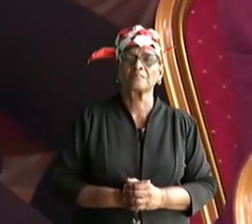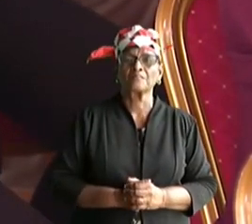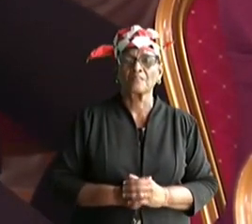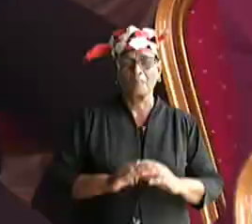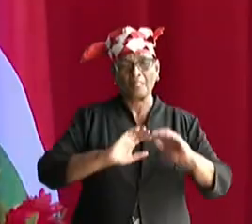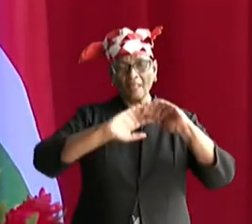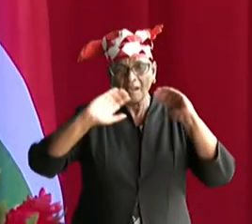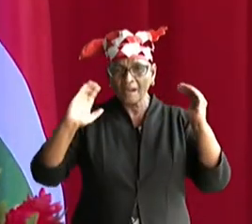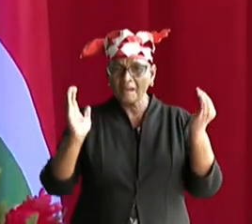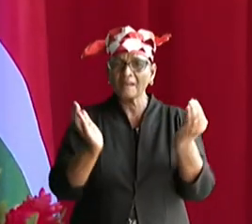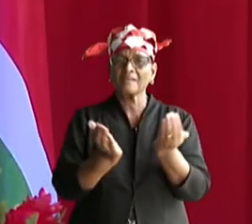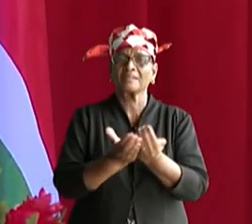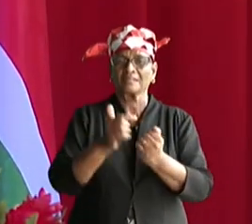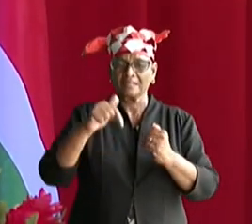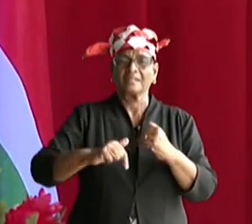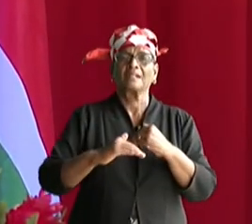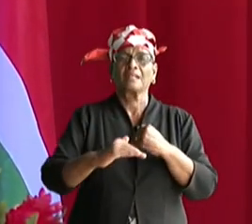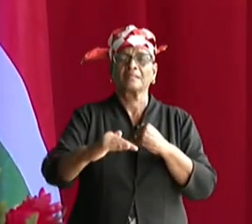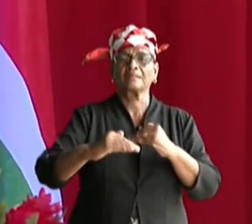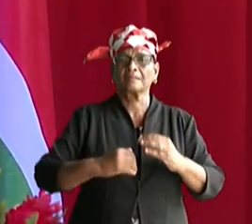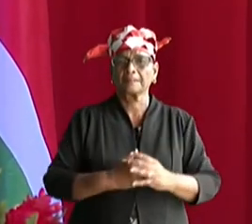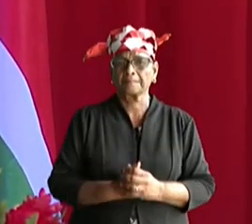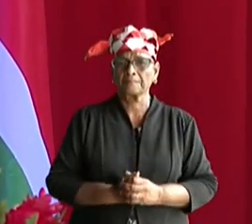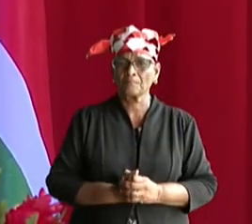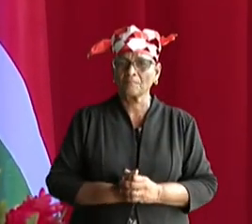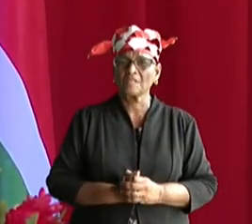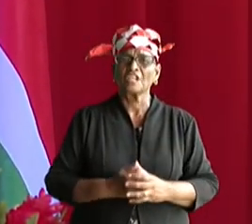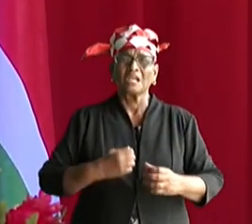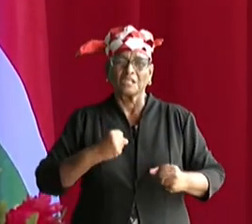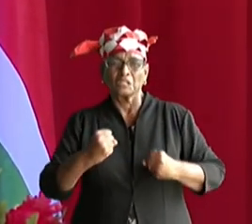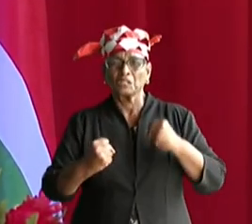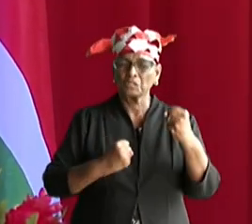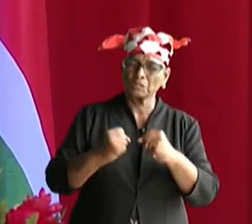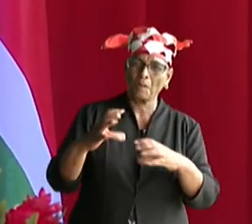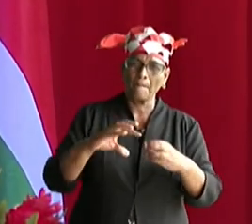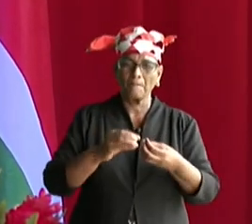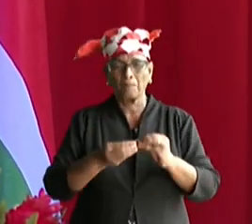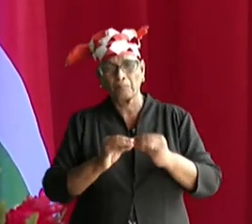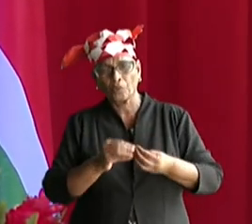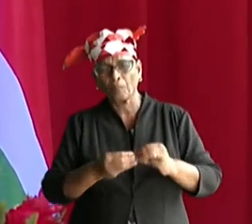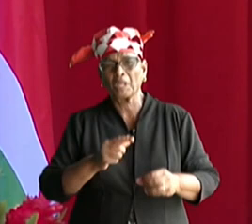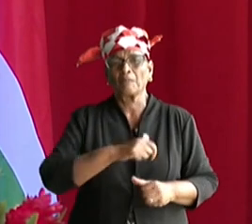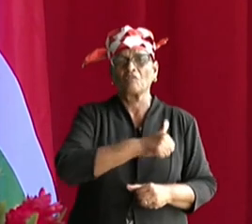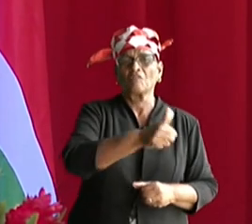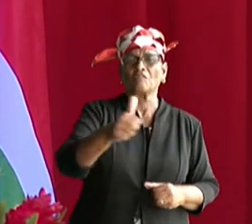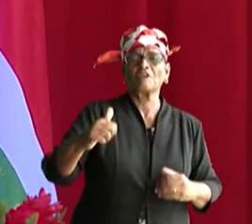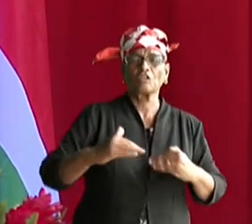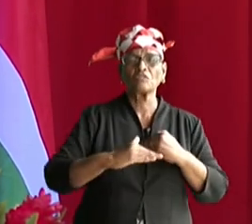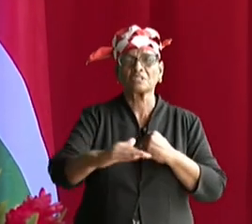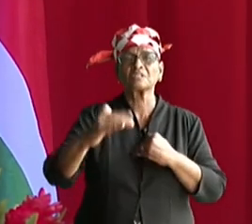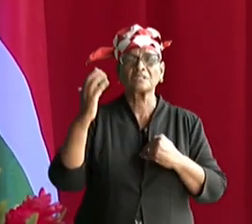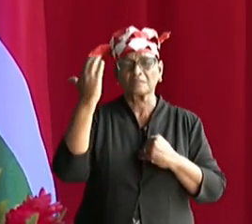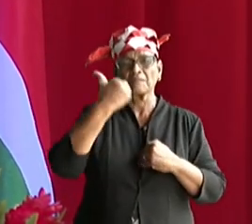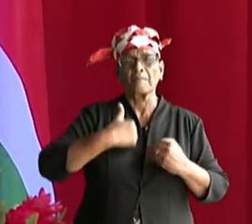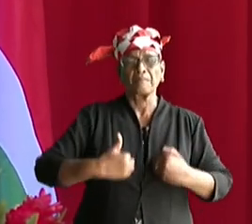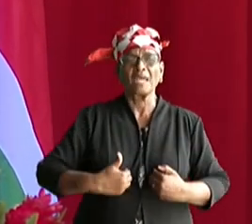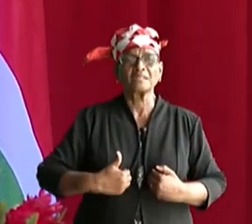claim of these lands. The struggles and sacrifices of our people,